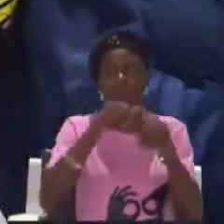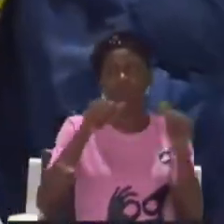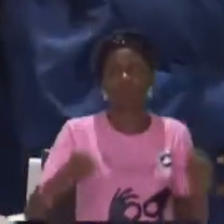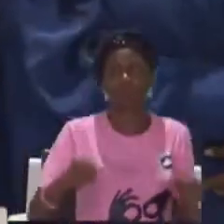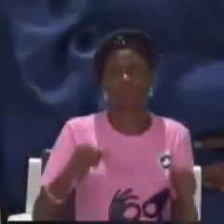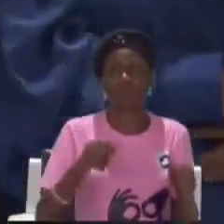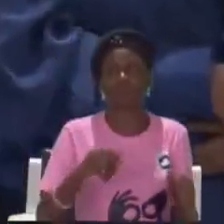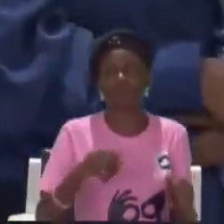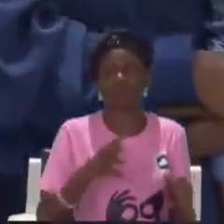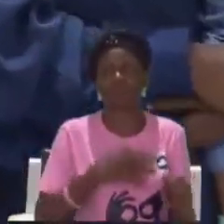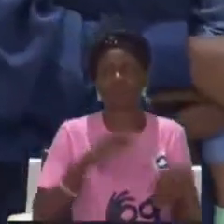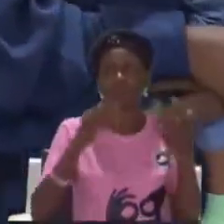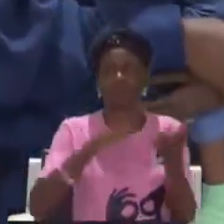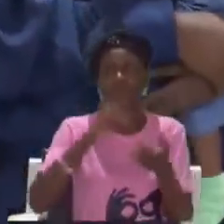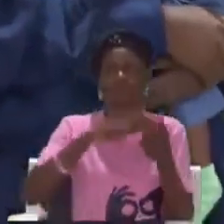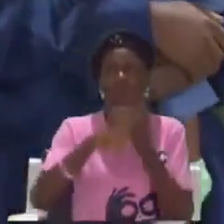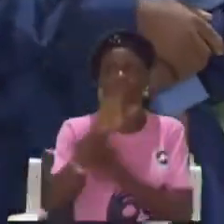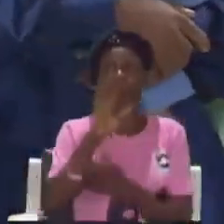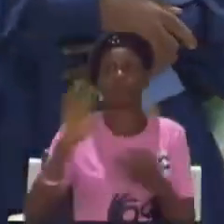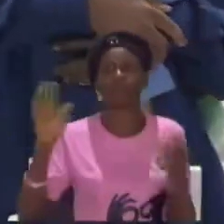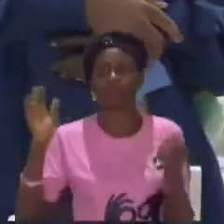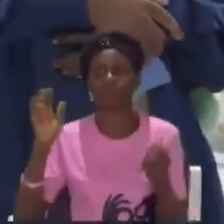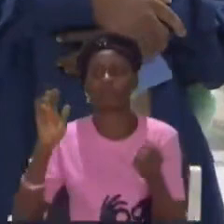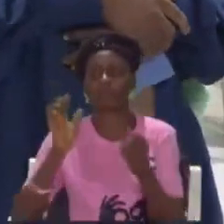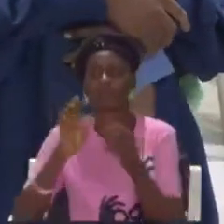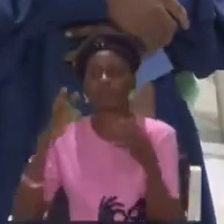and give glory to your name.